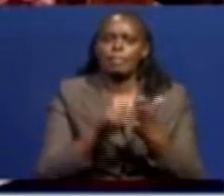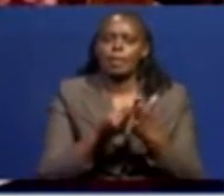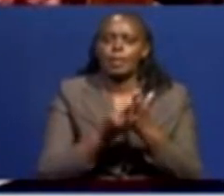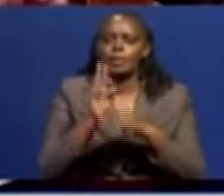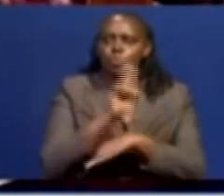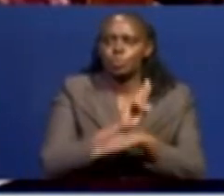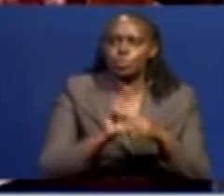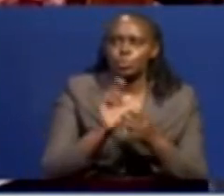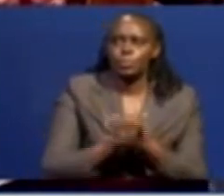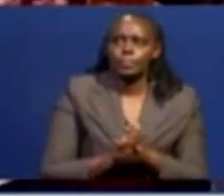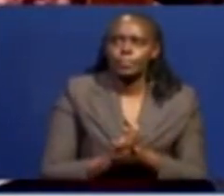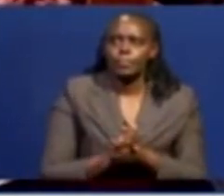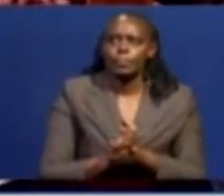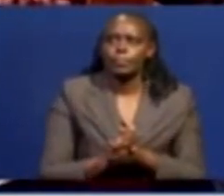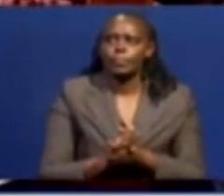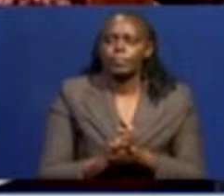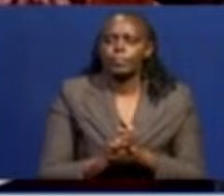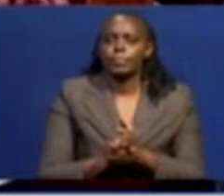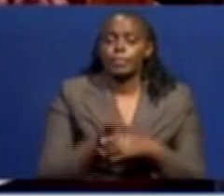63,201,198.